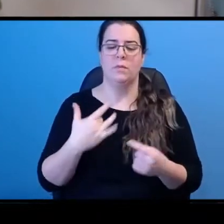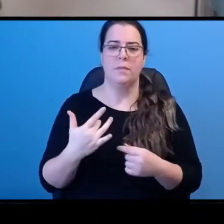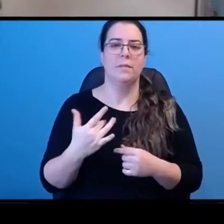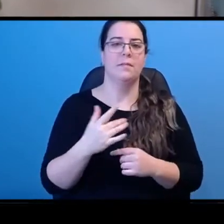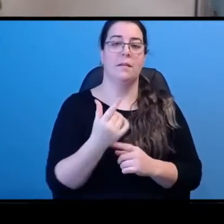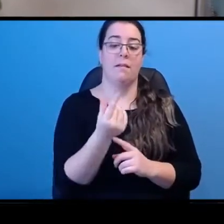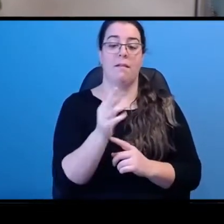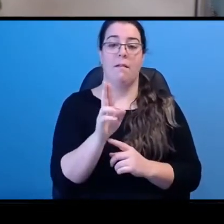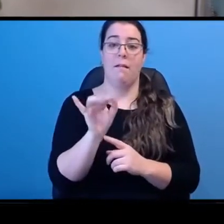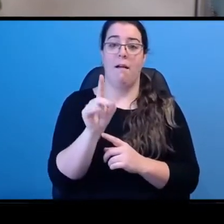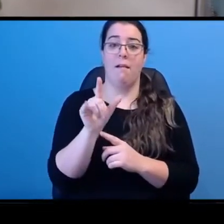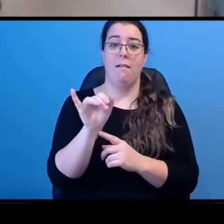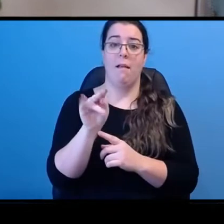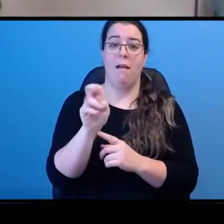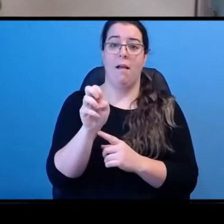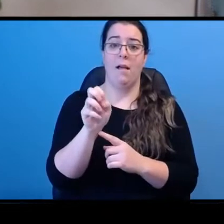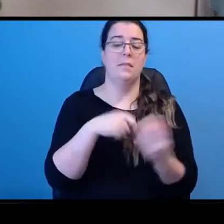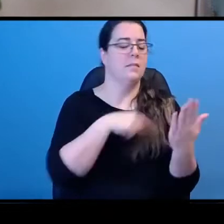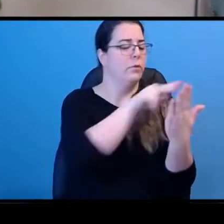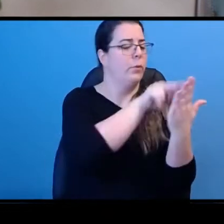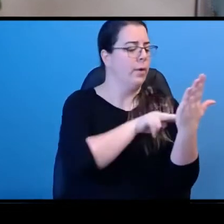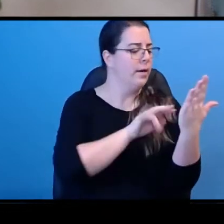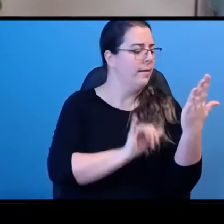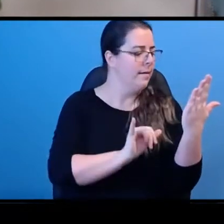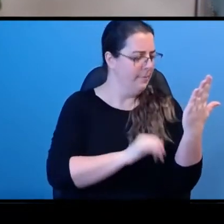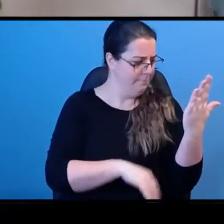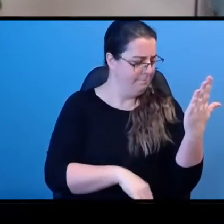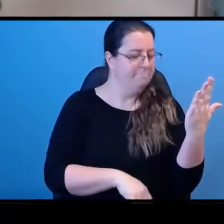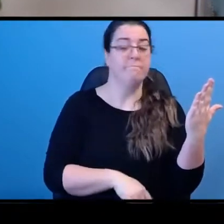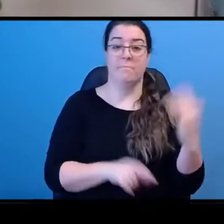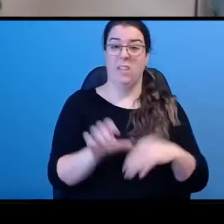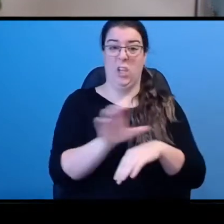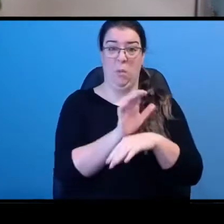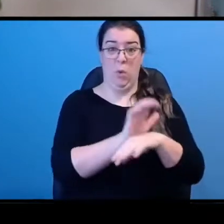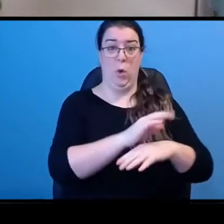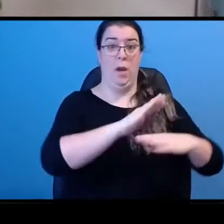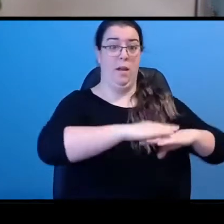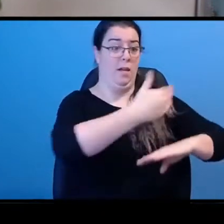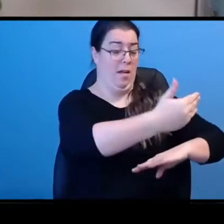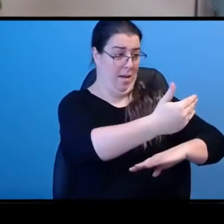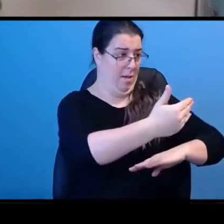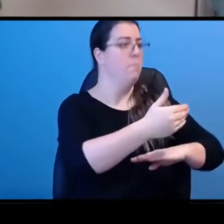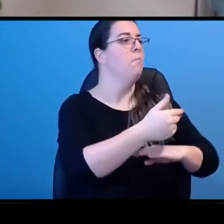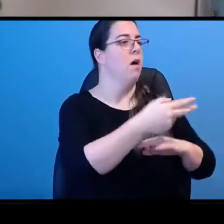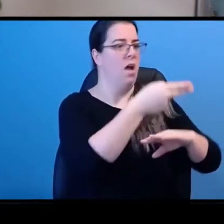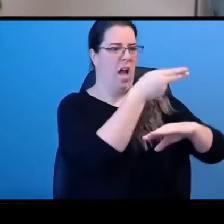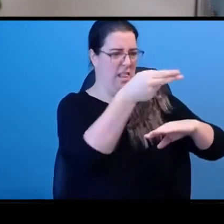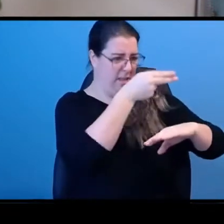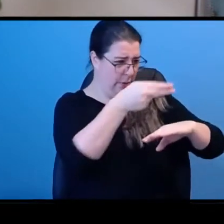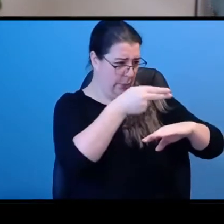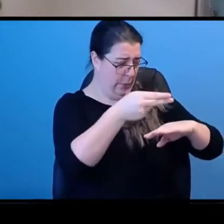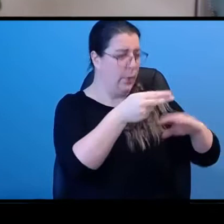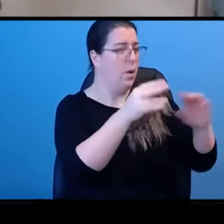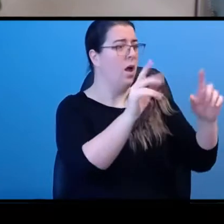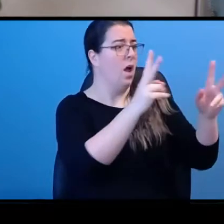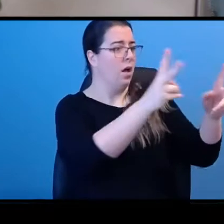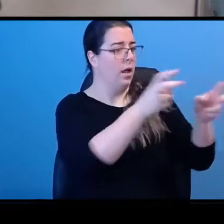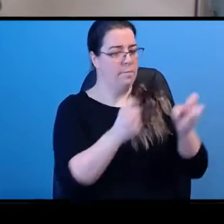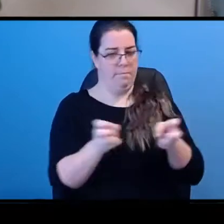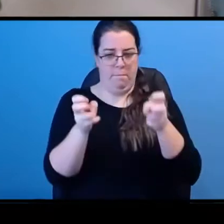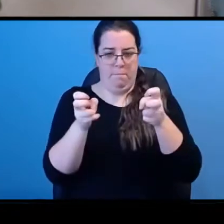them all in the computer, and then I copy and paste them into a Word document, and I just leave all the words there kind of like